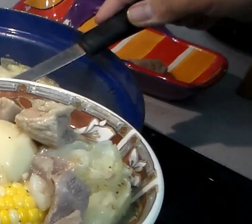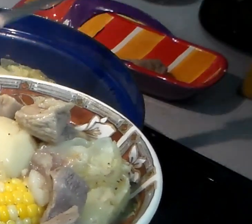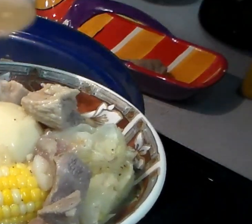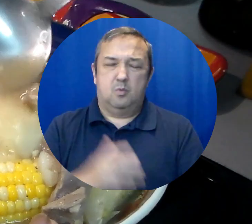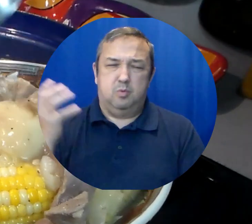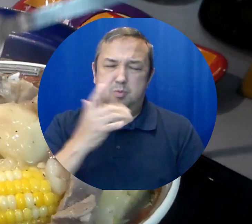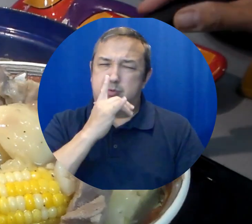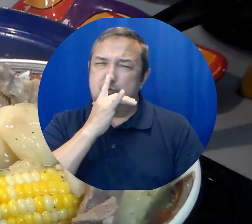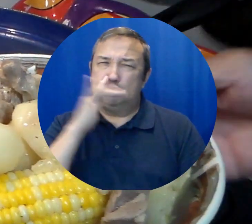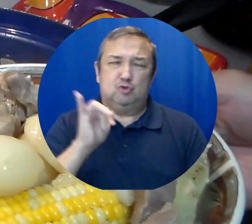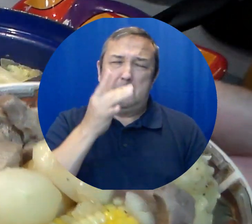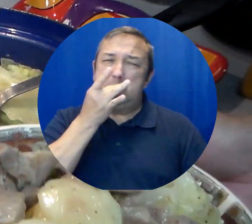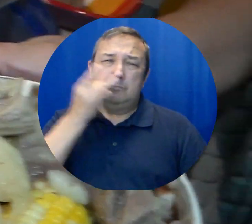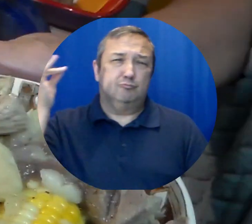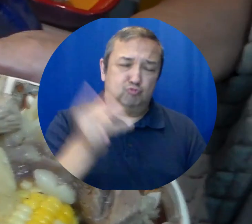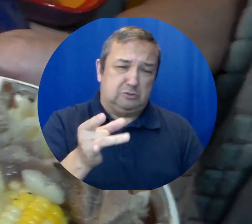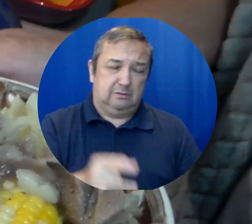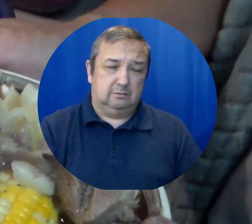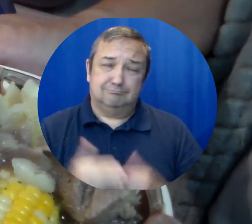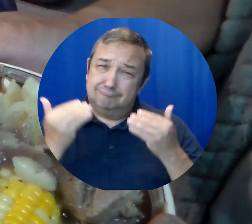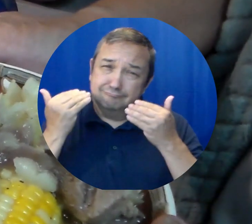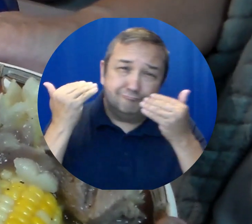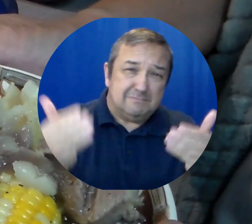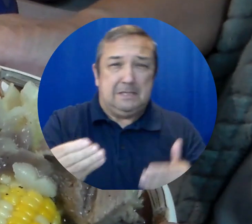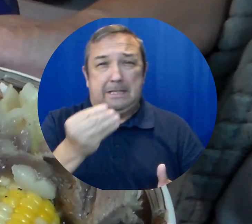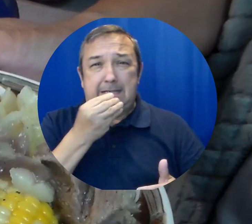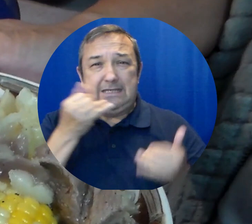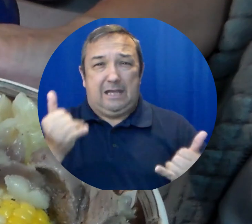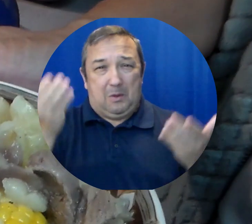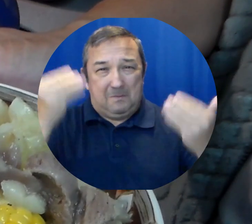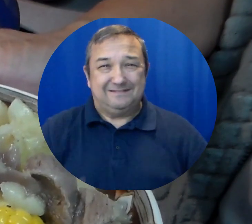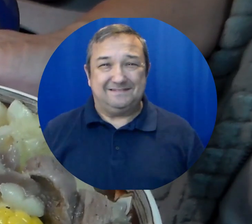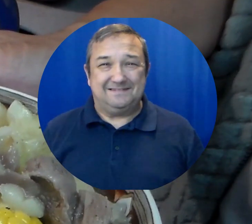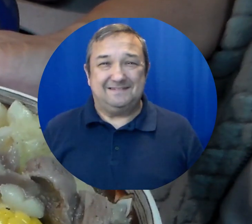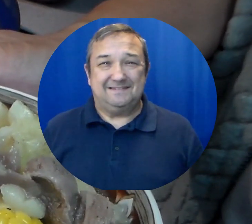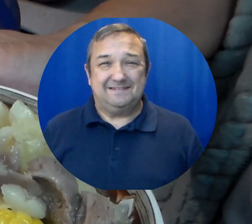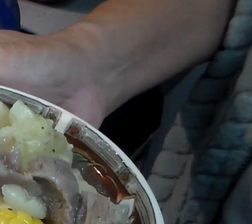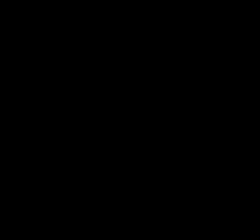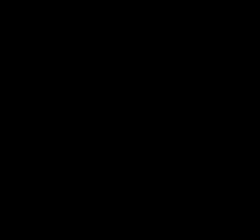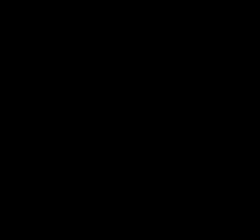Mukhang masarap yan. Sige, kain na tayo.